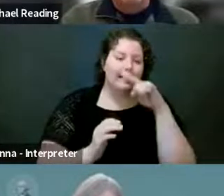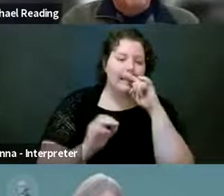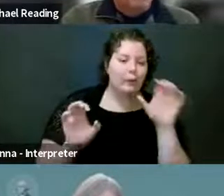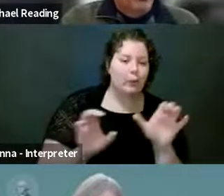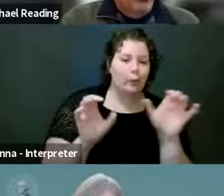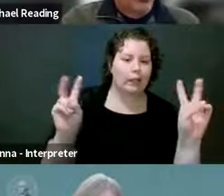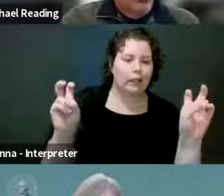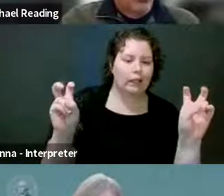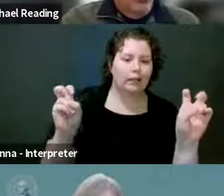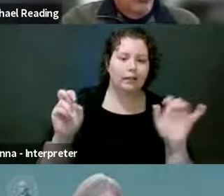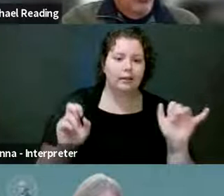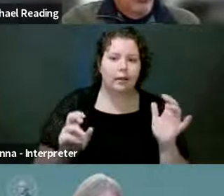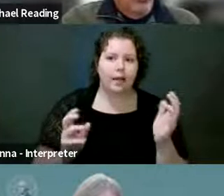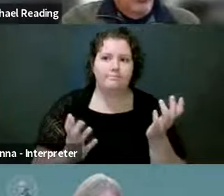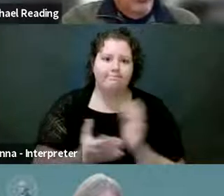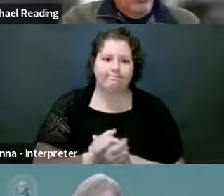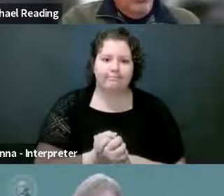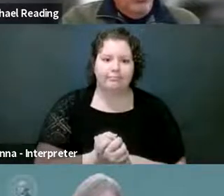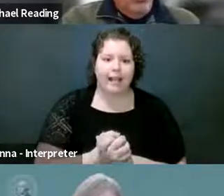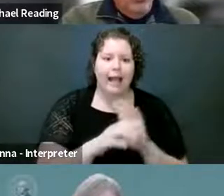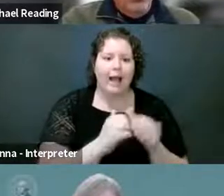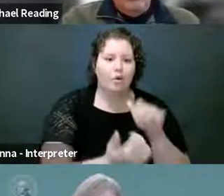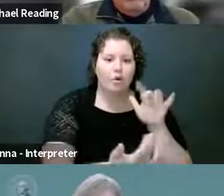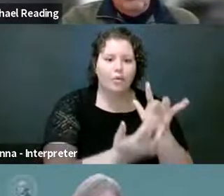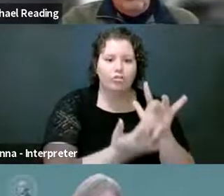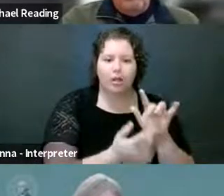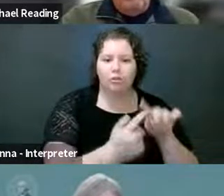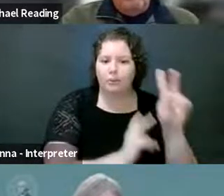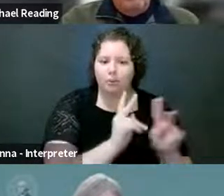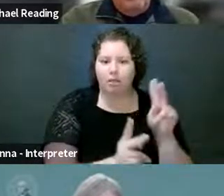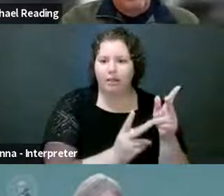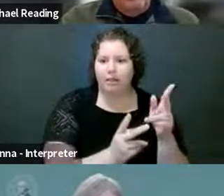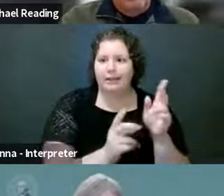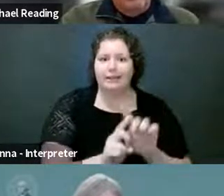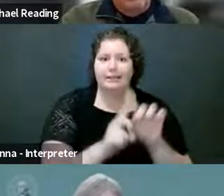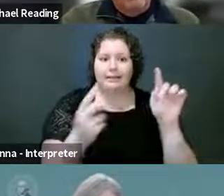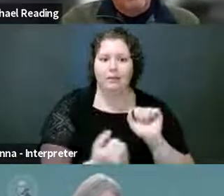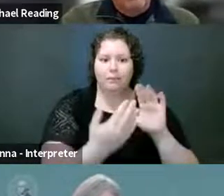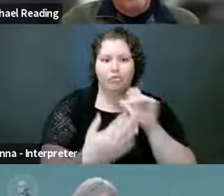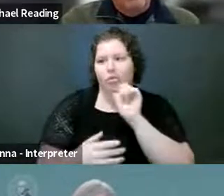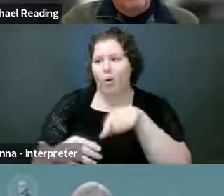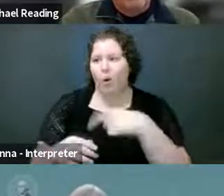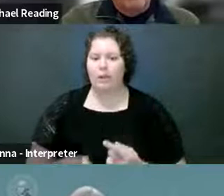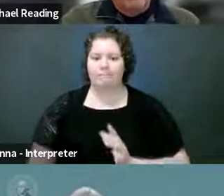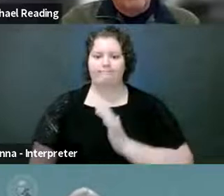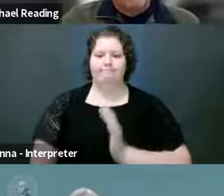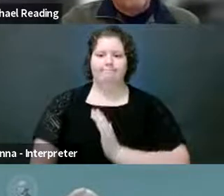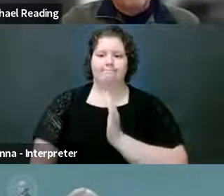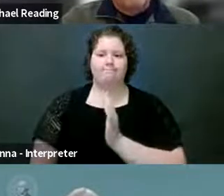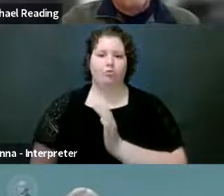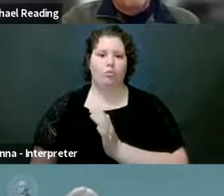My group, did I miss any key thing? Oh, and the other thing I want to mention is that we did acknowledge that